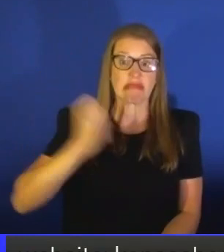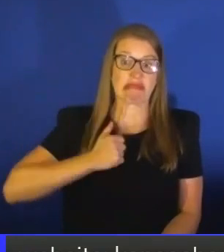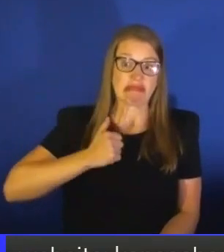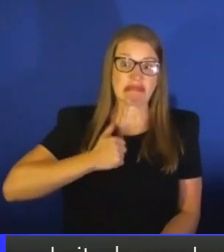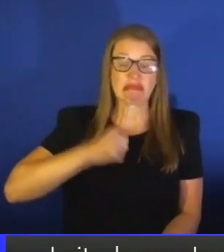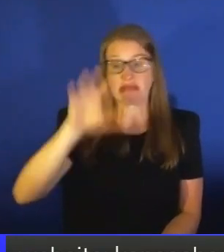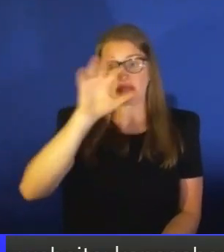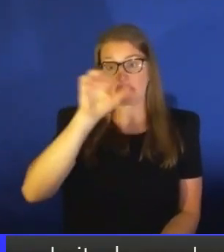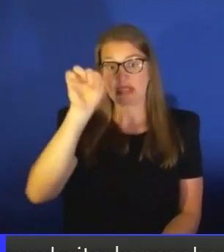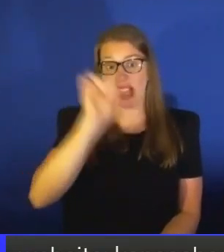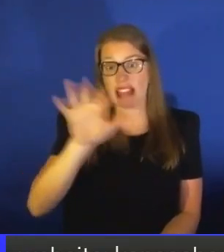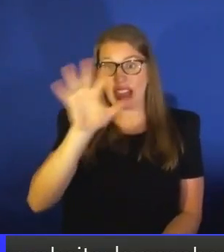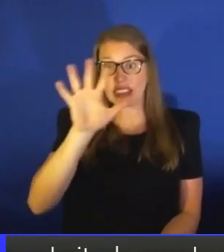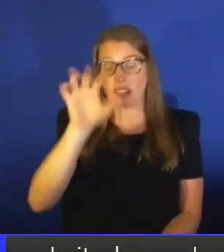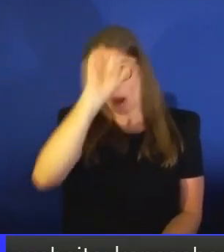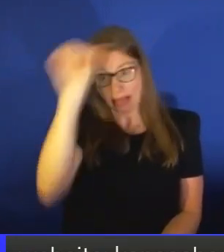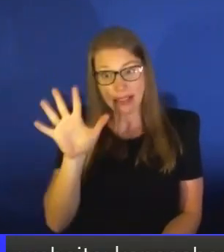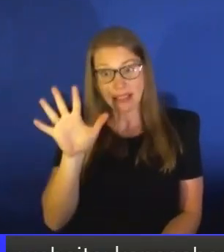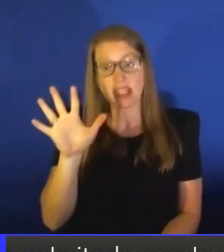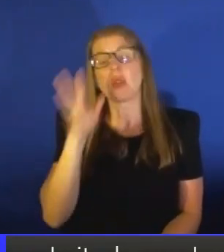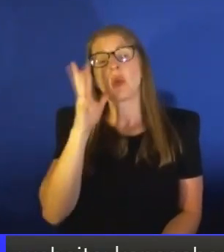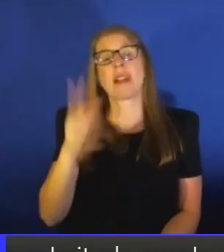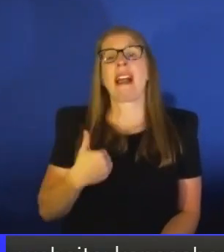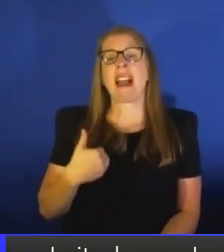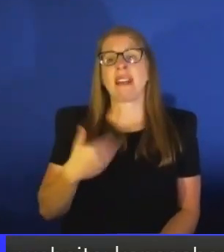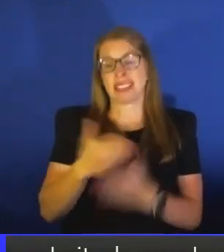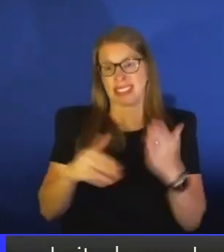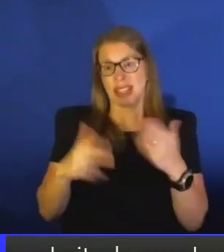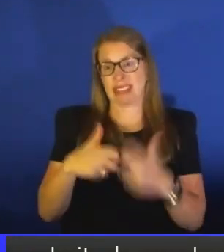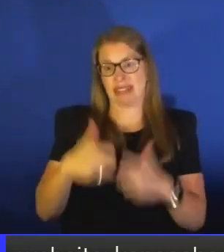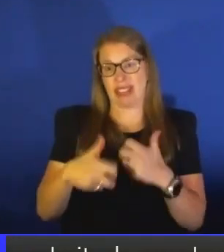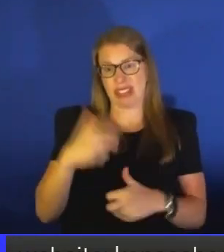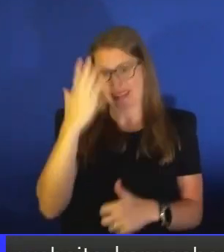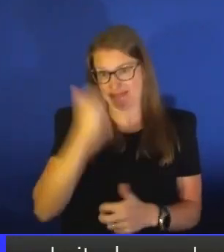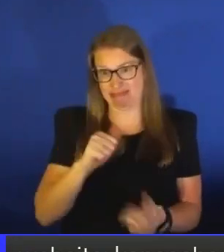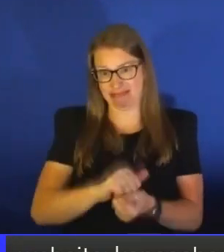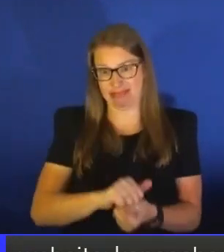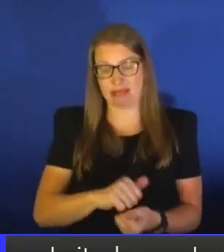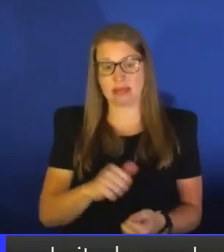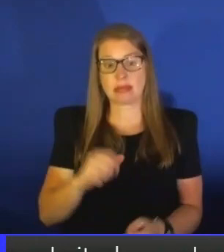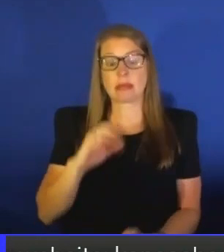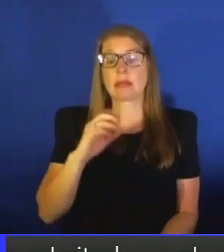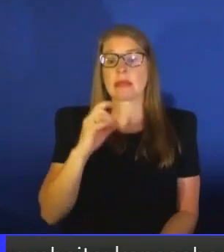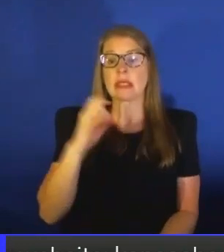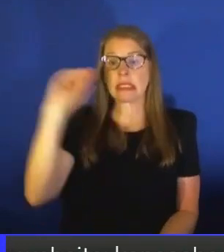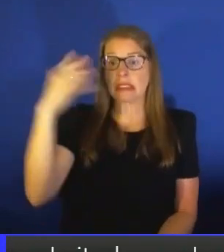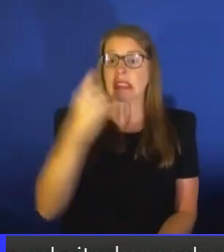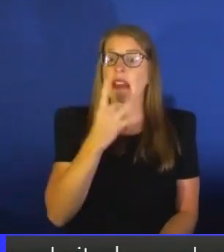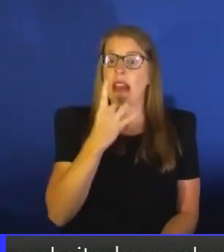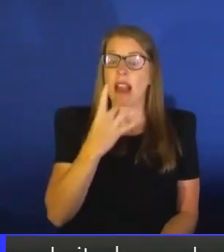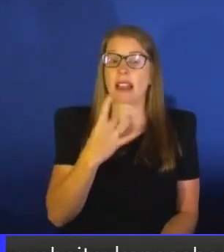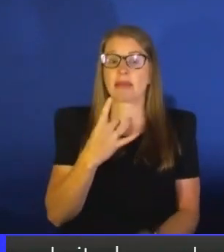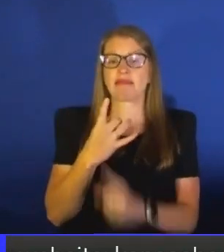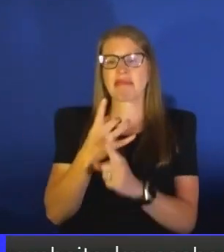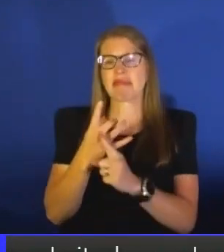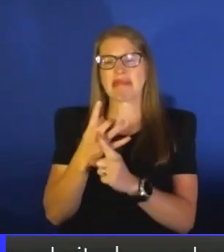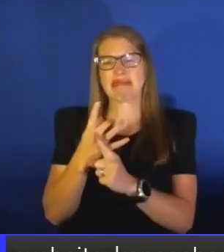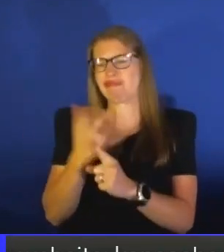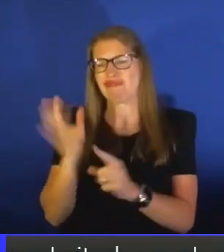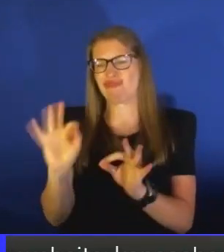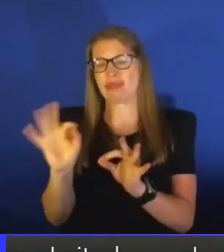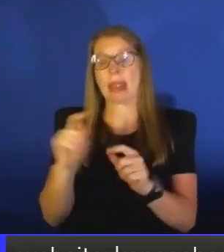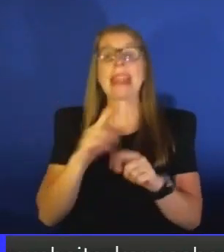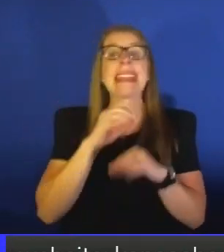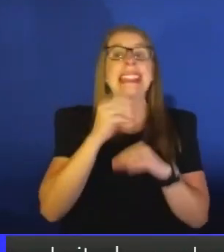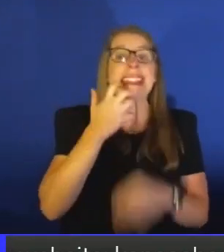of darkness, sometimes they will have some difficulty. But sunlight's not probably nearly as much of an effect as the heat. Heat itself, what typically